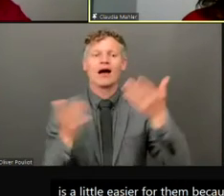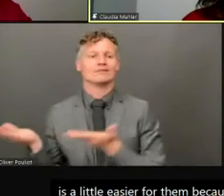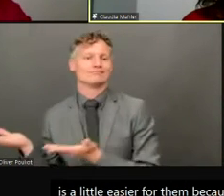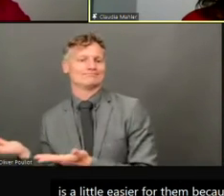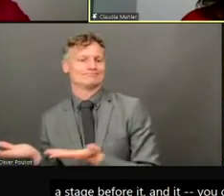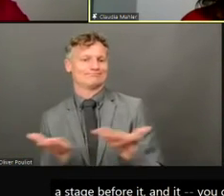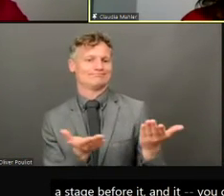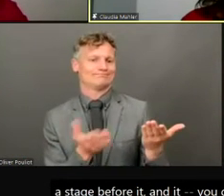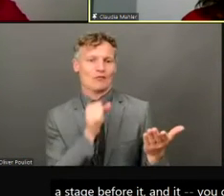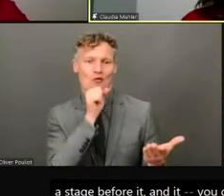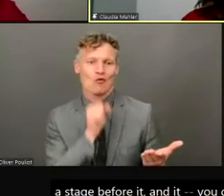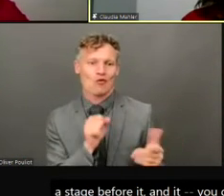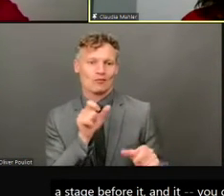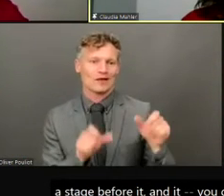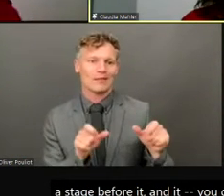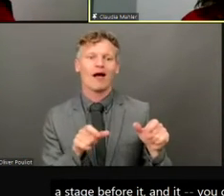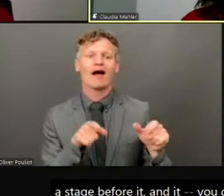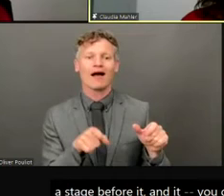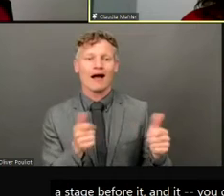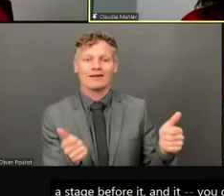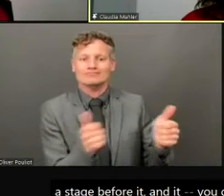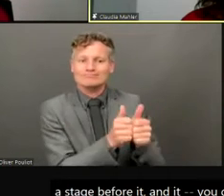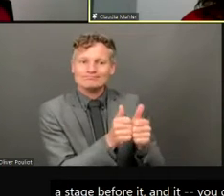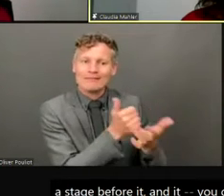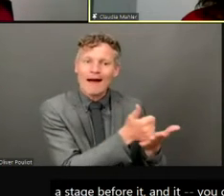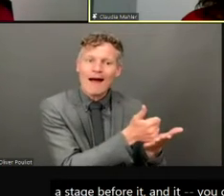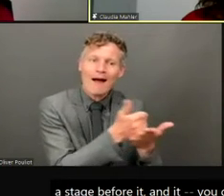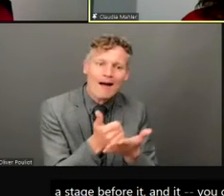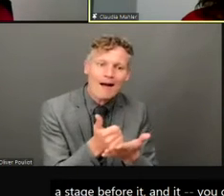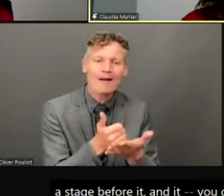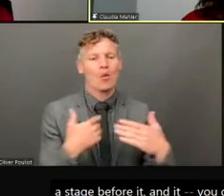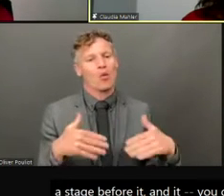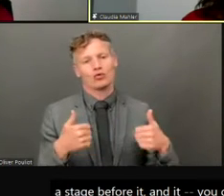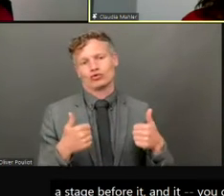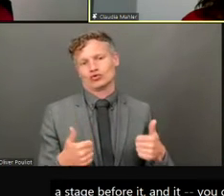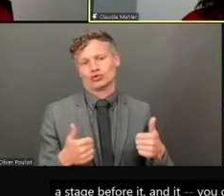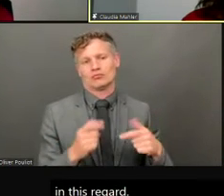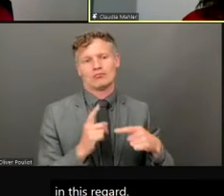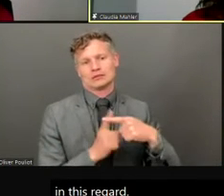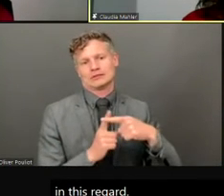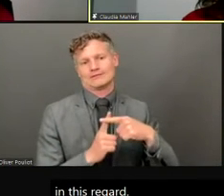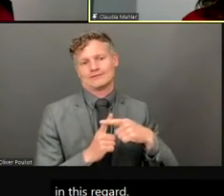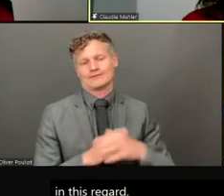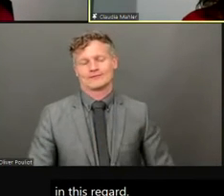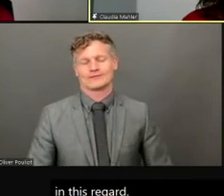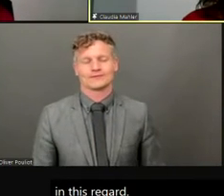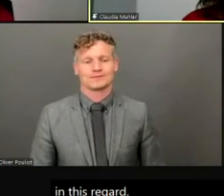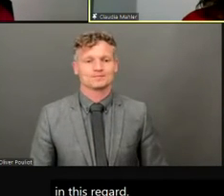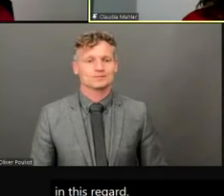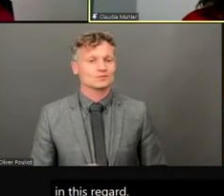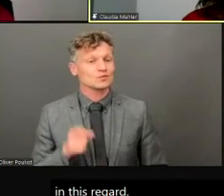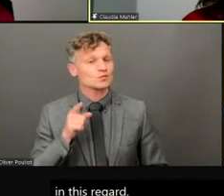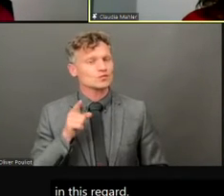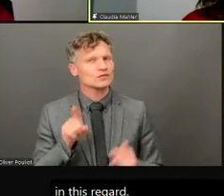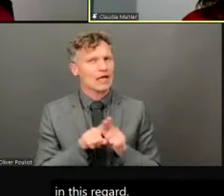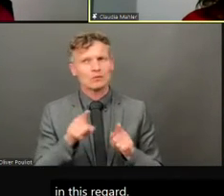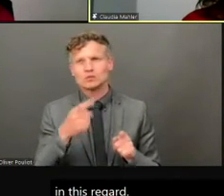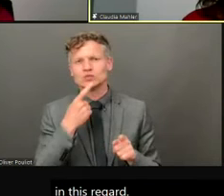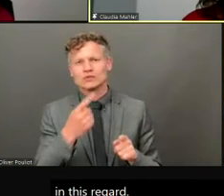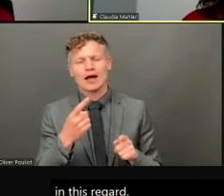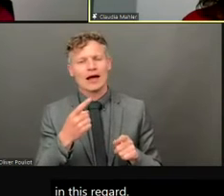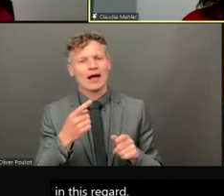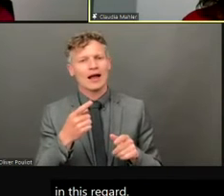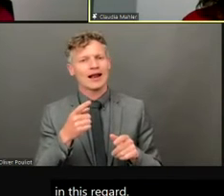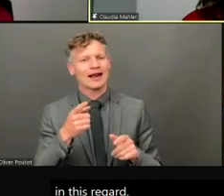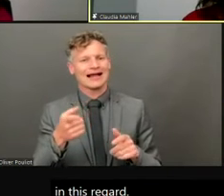this regard. And what you also mentioned is that the missing link to their specific